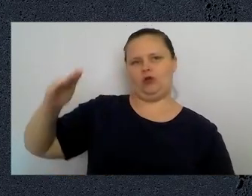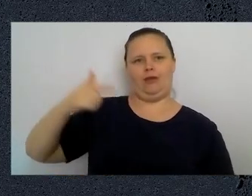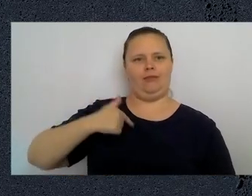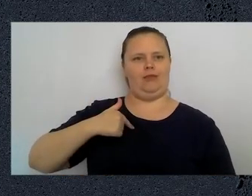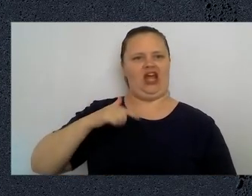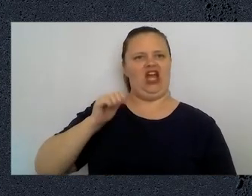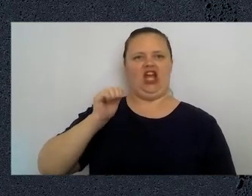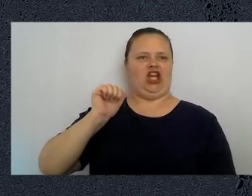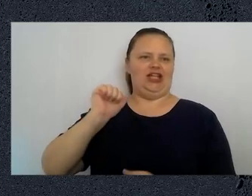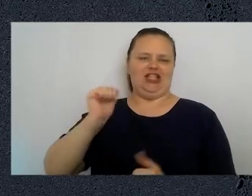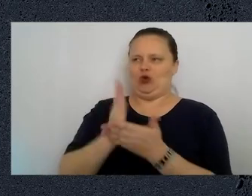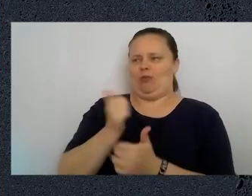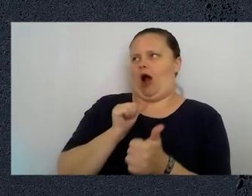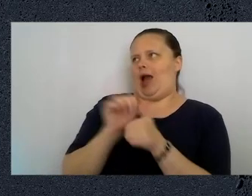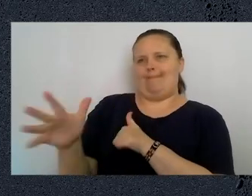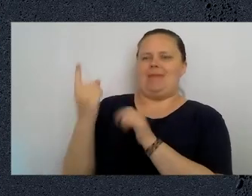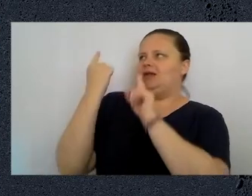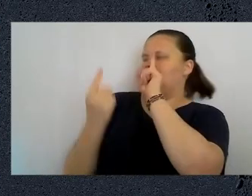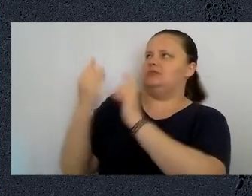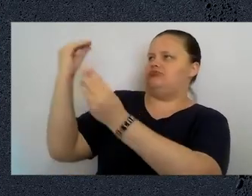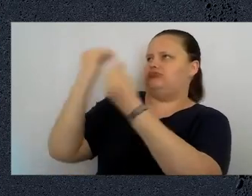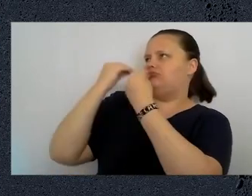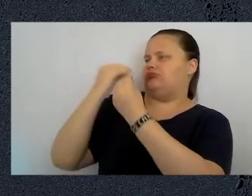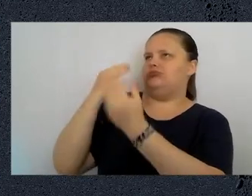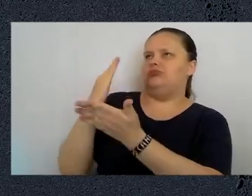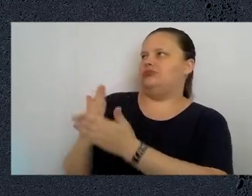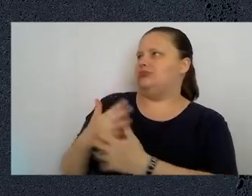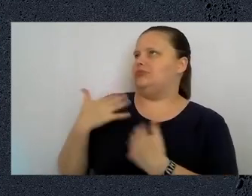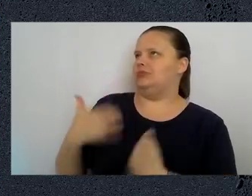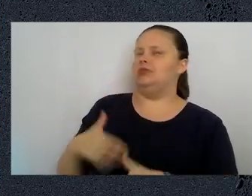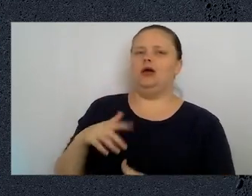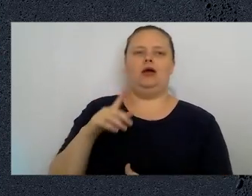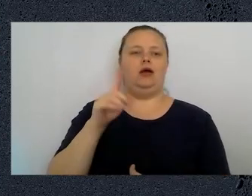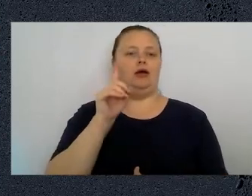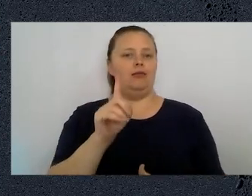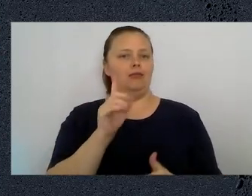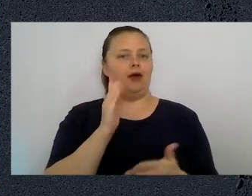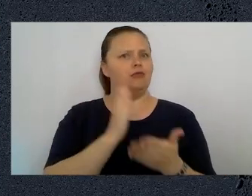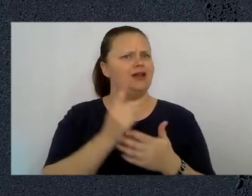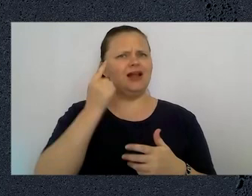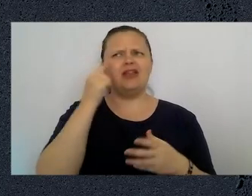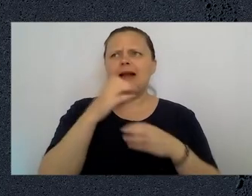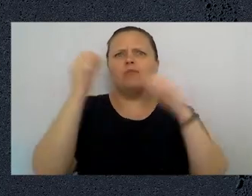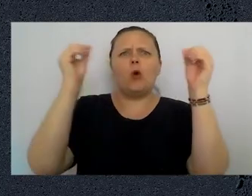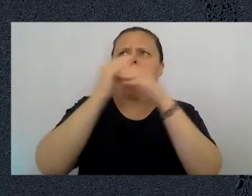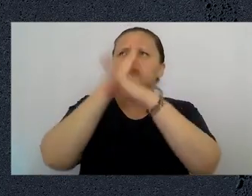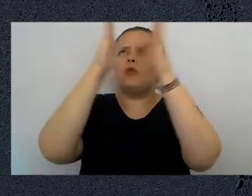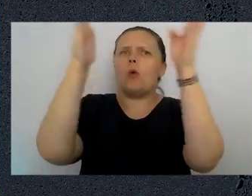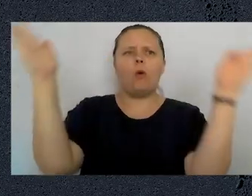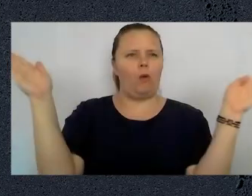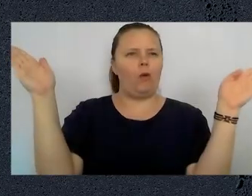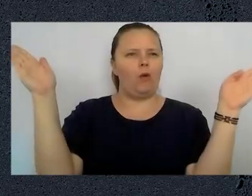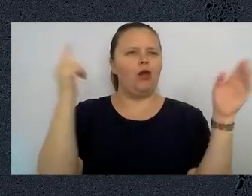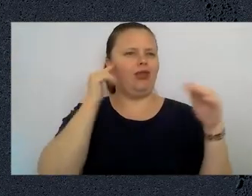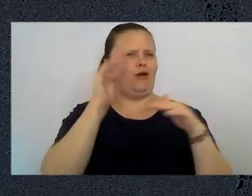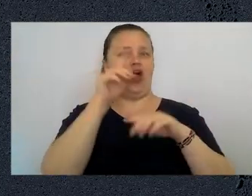and still is. But at the end of the day, let's think bigger. Let's think about the diversity of the